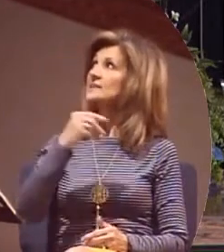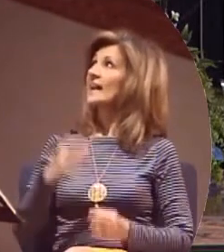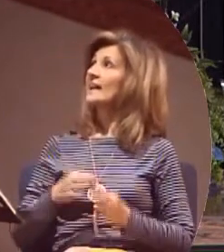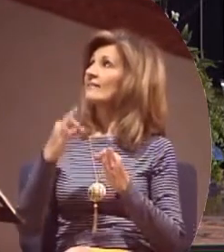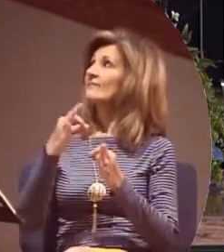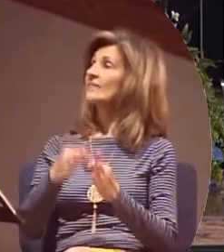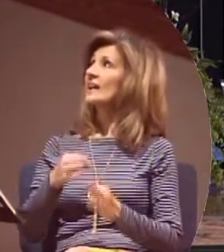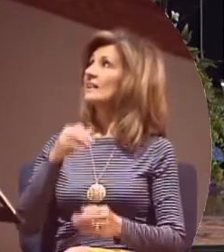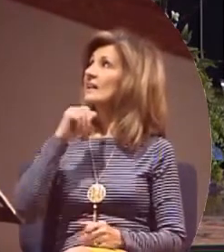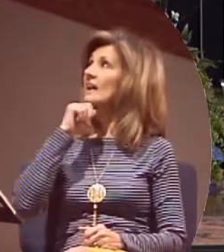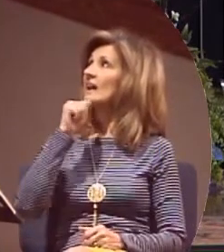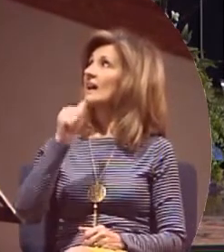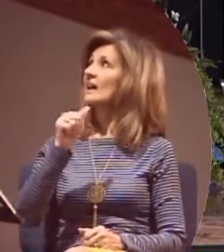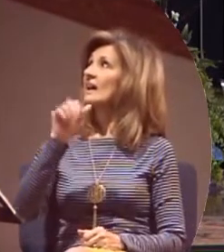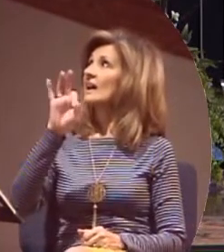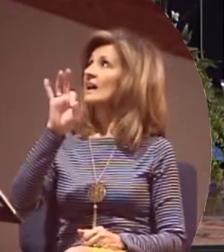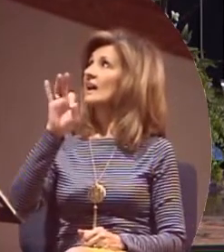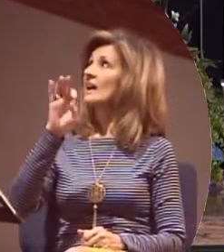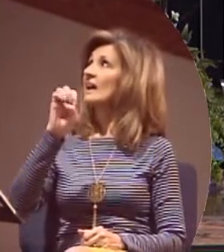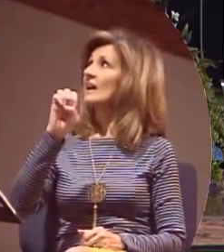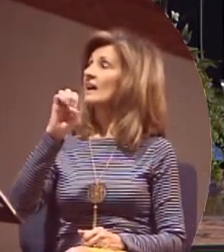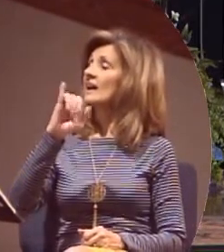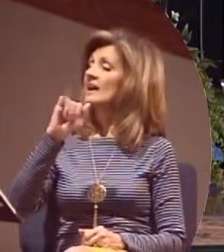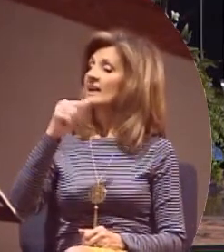unfeigned. A faith